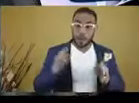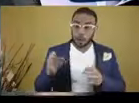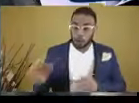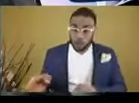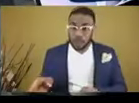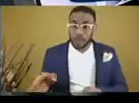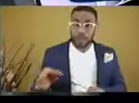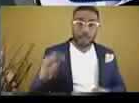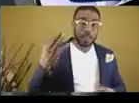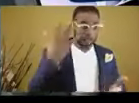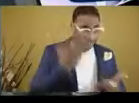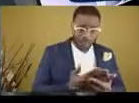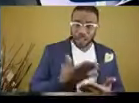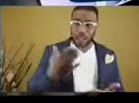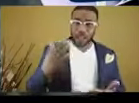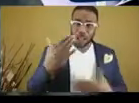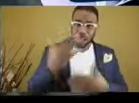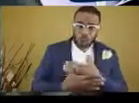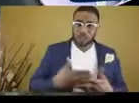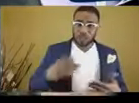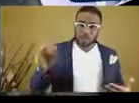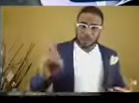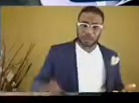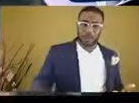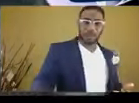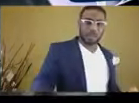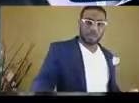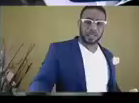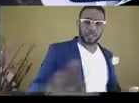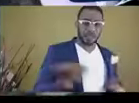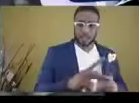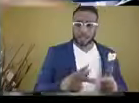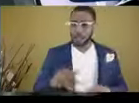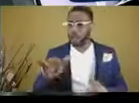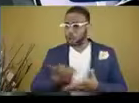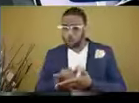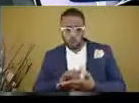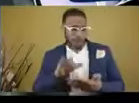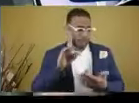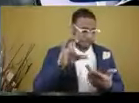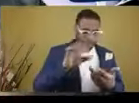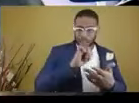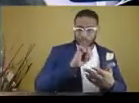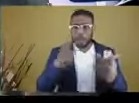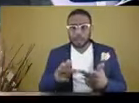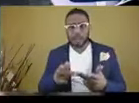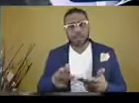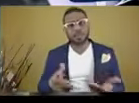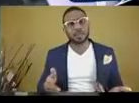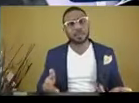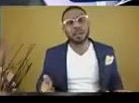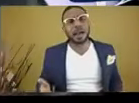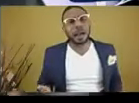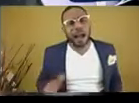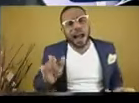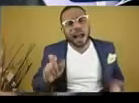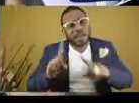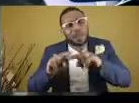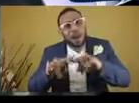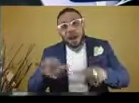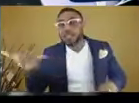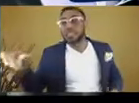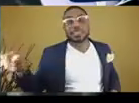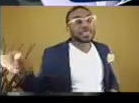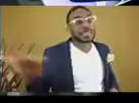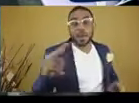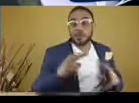country, the fate of democracy, right, in places like New York and DC and other places, had to depend on those same very